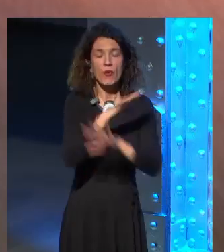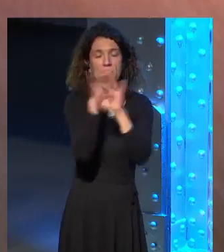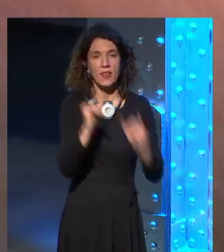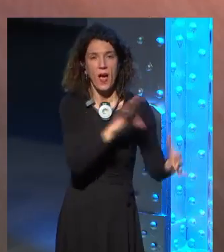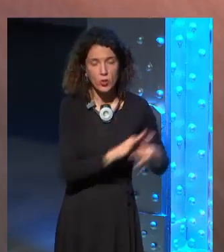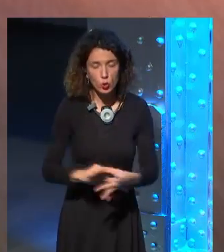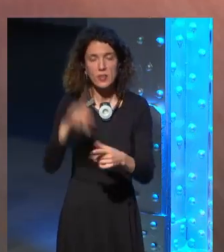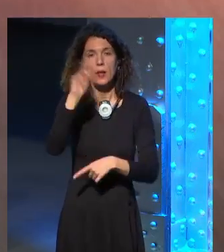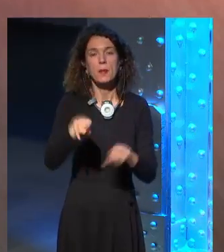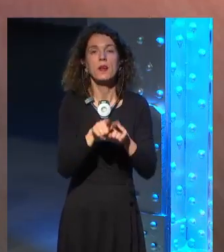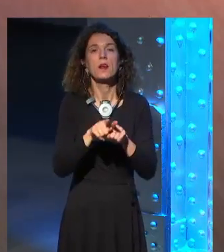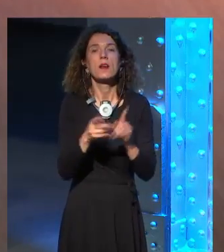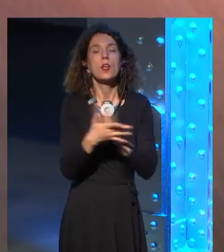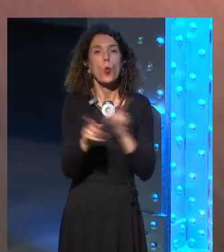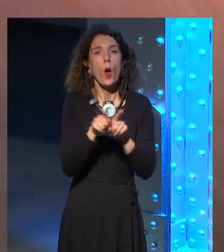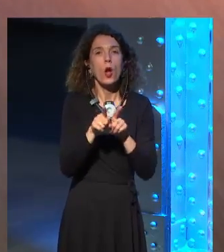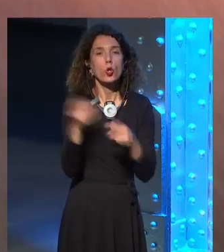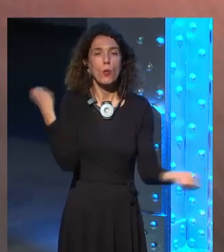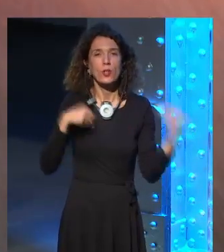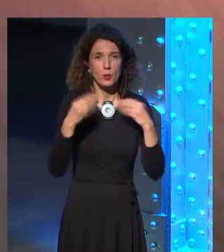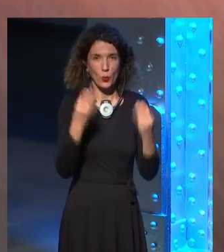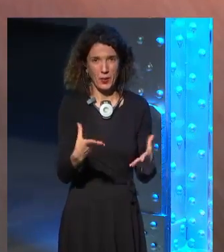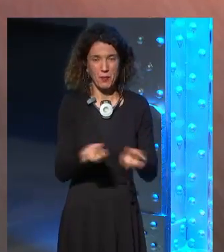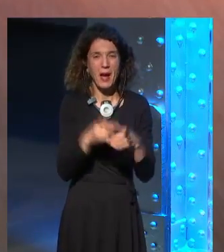are happy, they run more, they eat healthier,